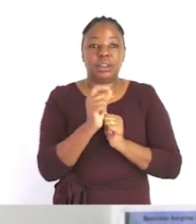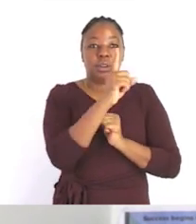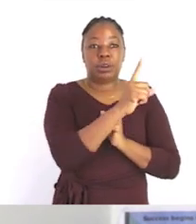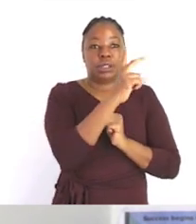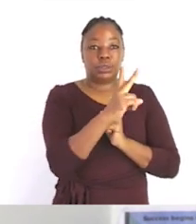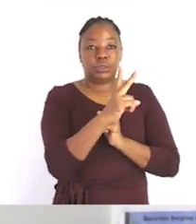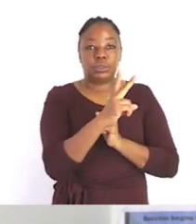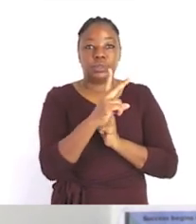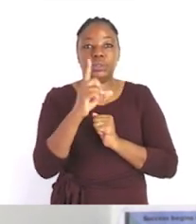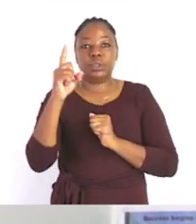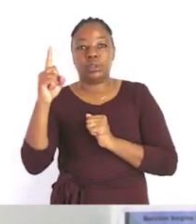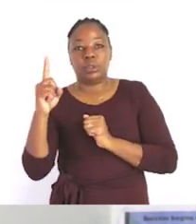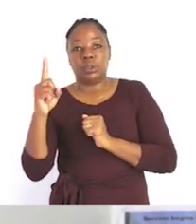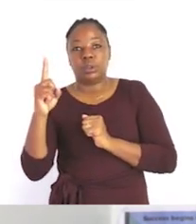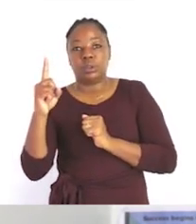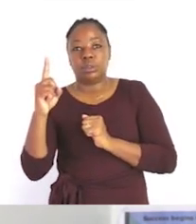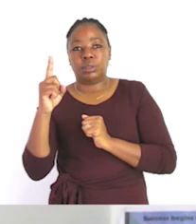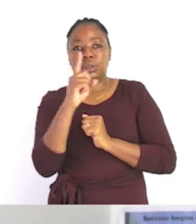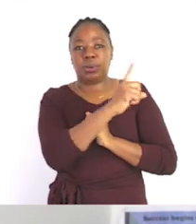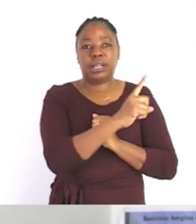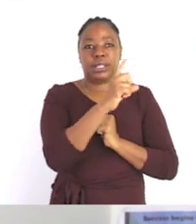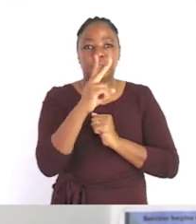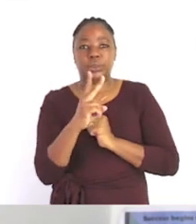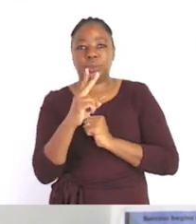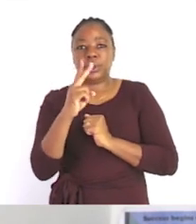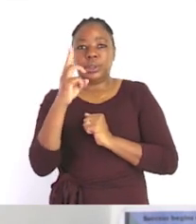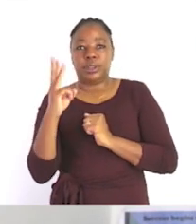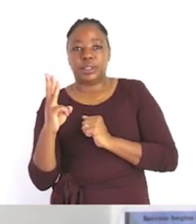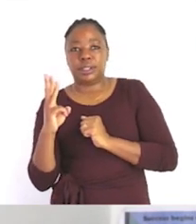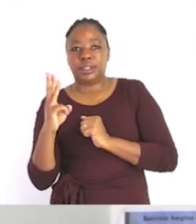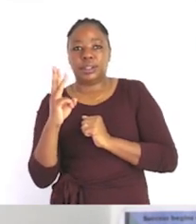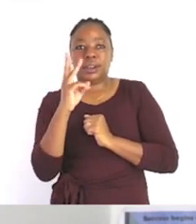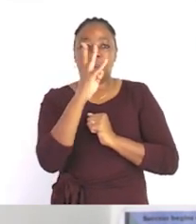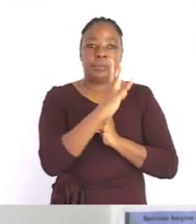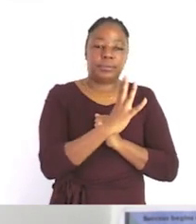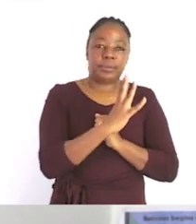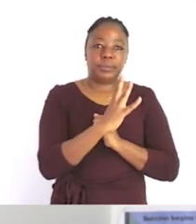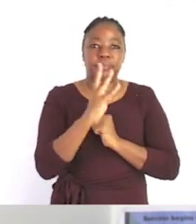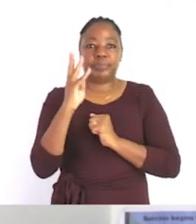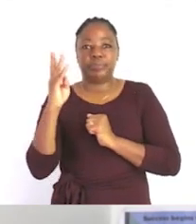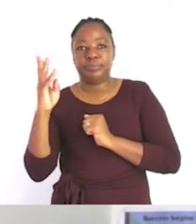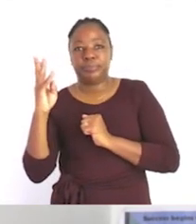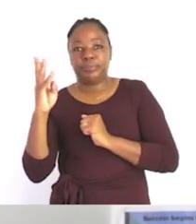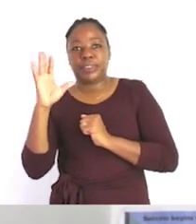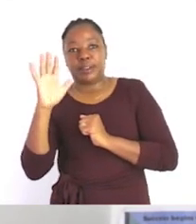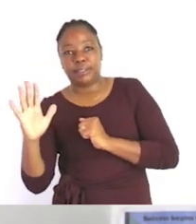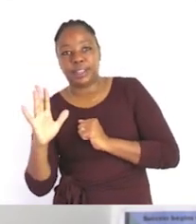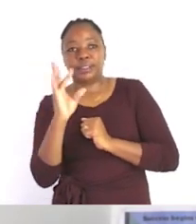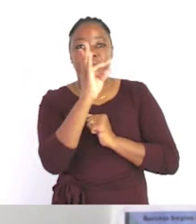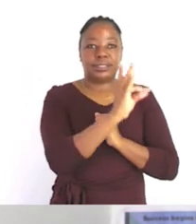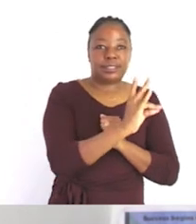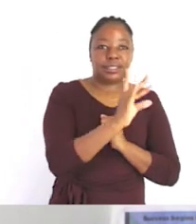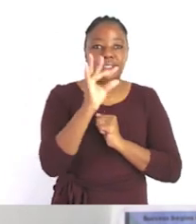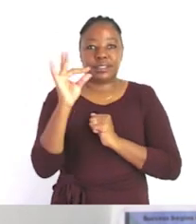4, 5, 6, 7, 8. We have our sticks